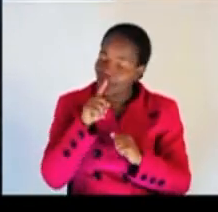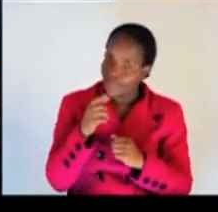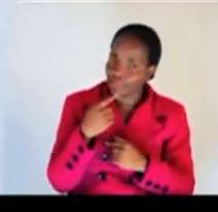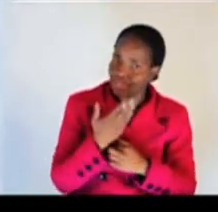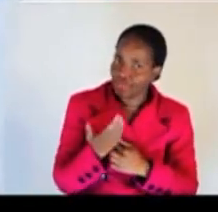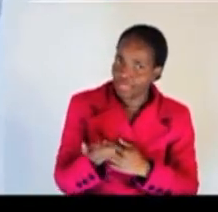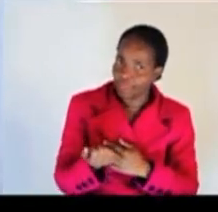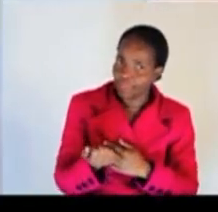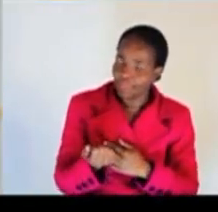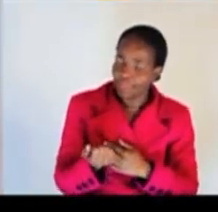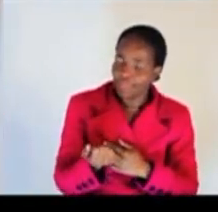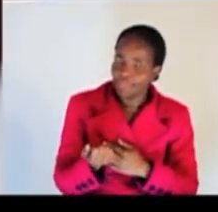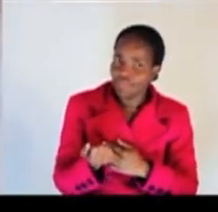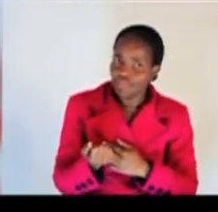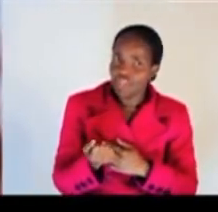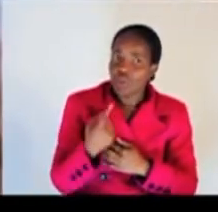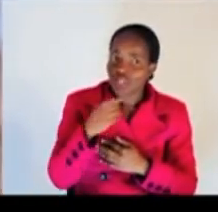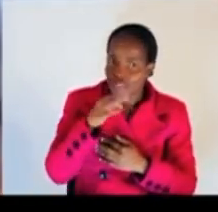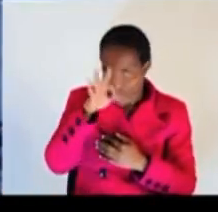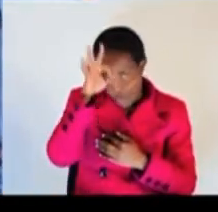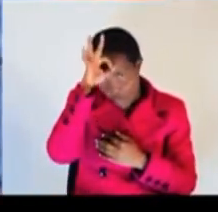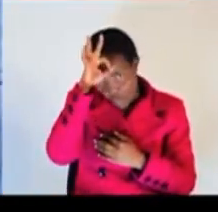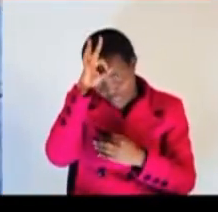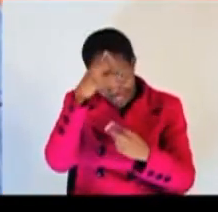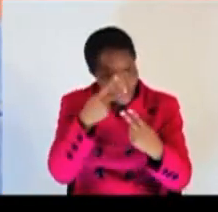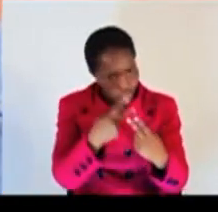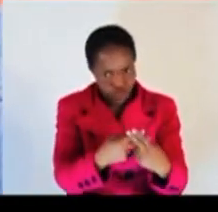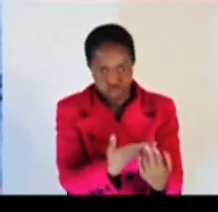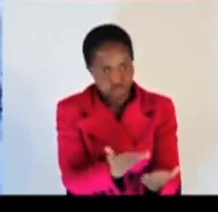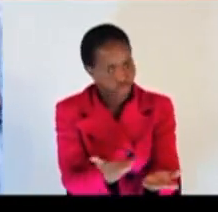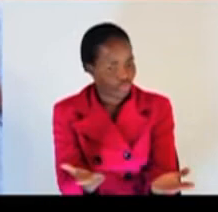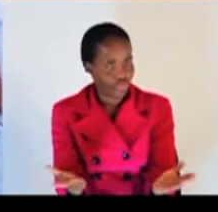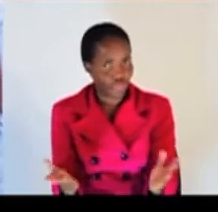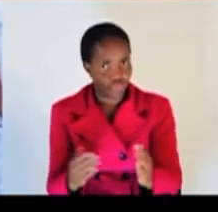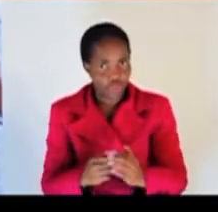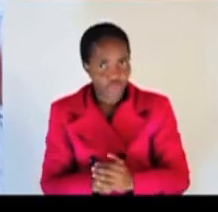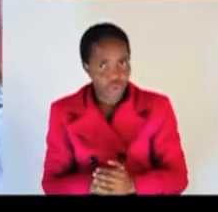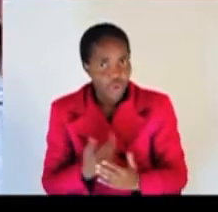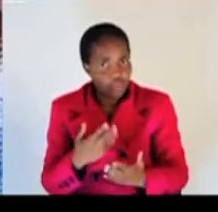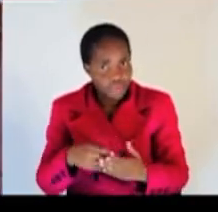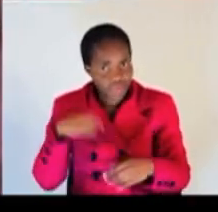remains. What if the police arrest us? Or beat us?